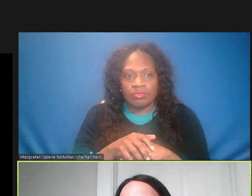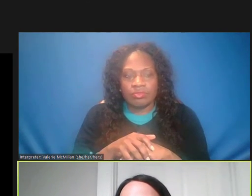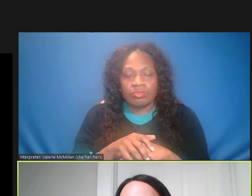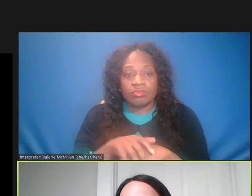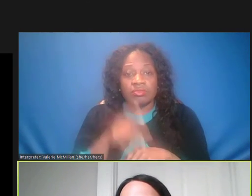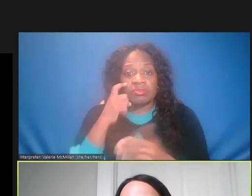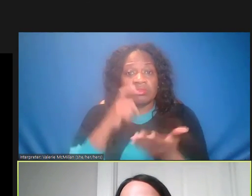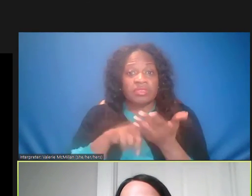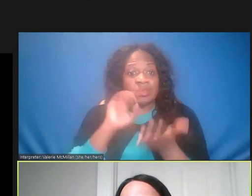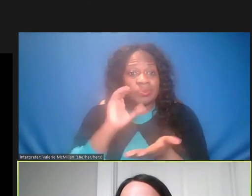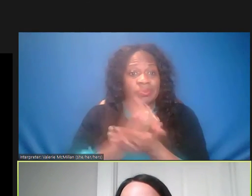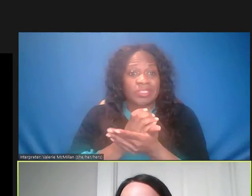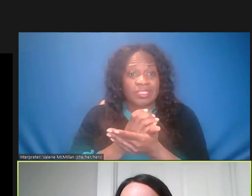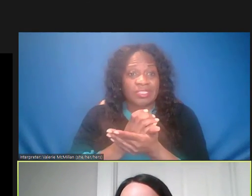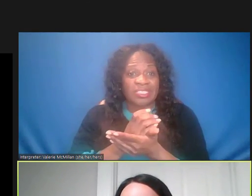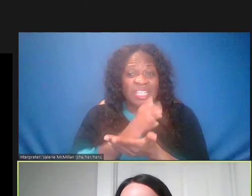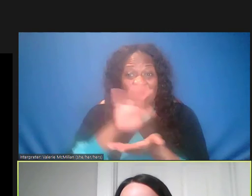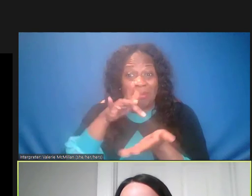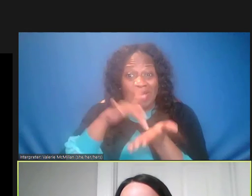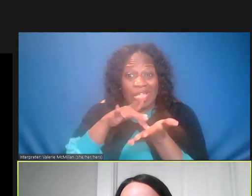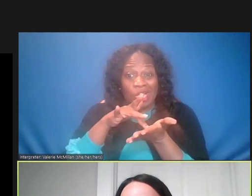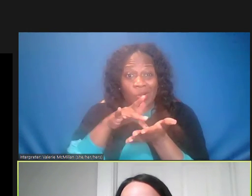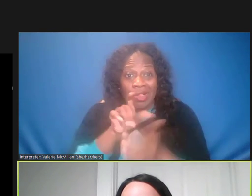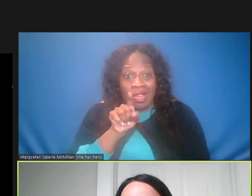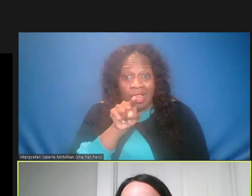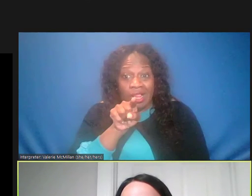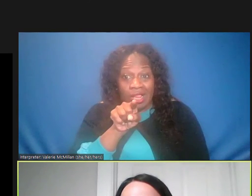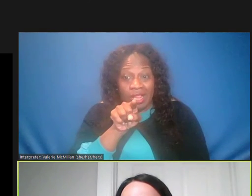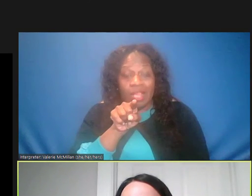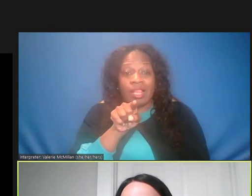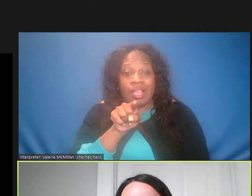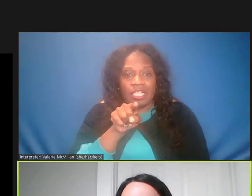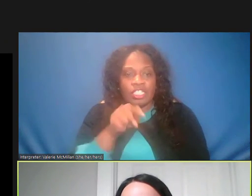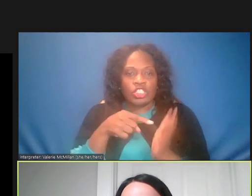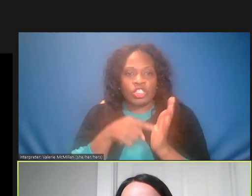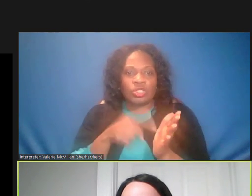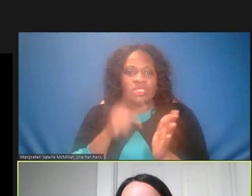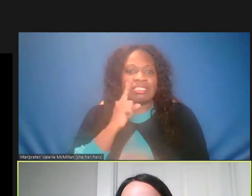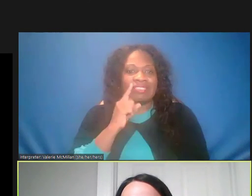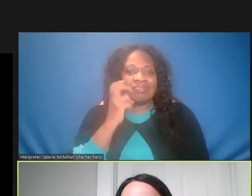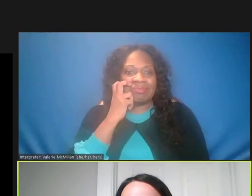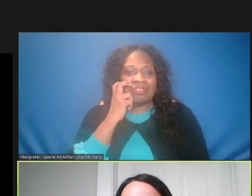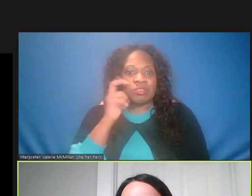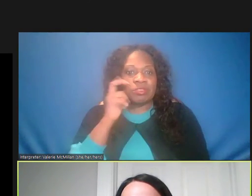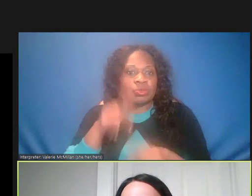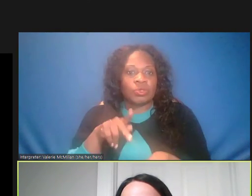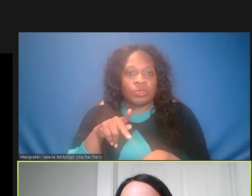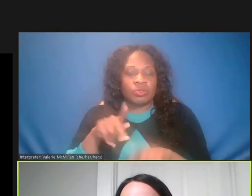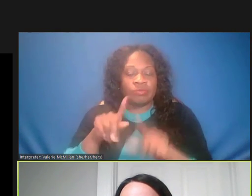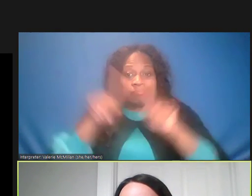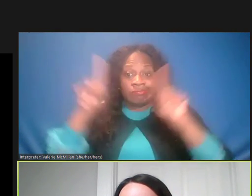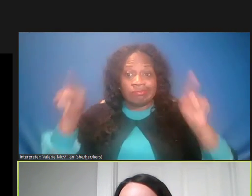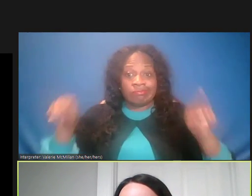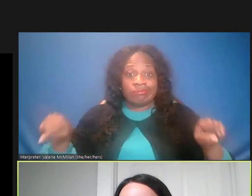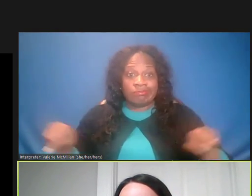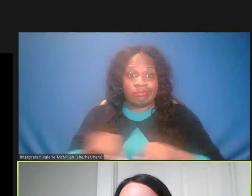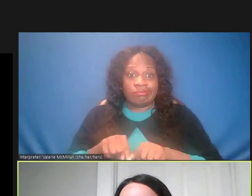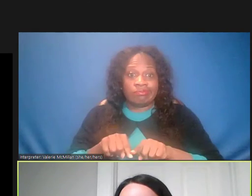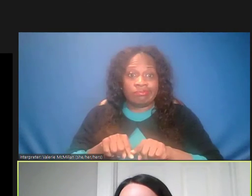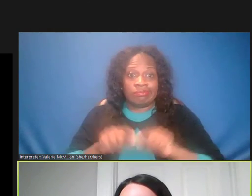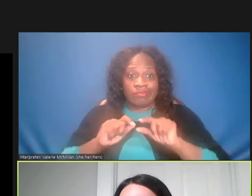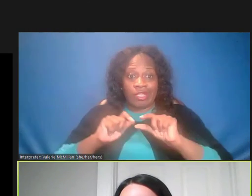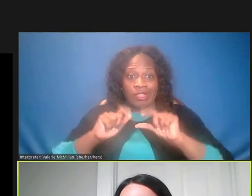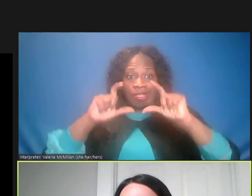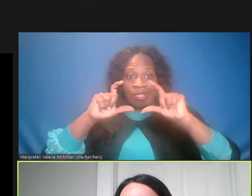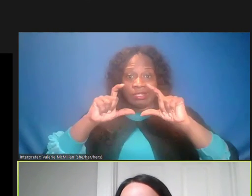You see a picture in the very middle of your screen, which shows a deafblind participant looking at a screen with large font